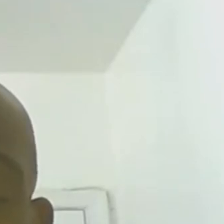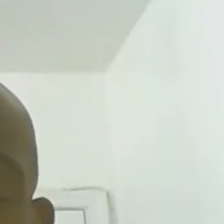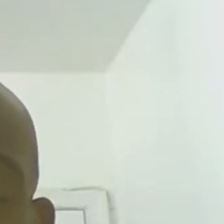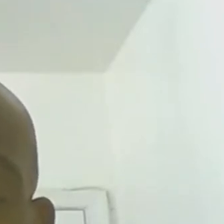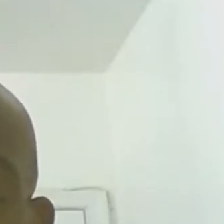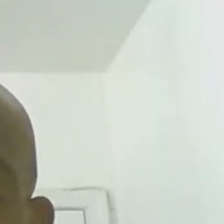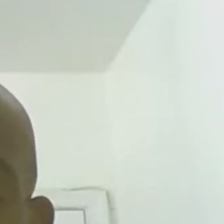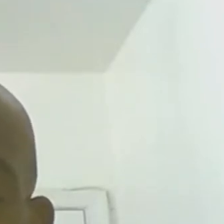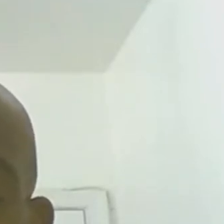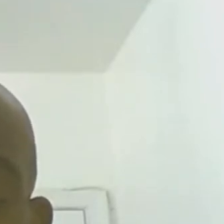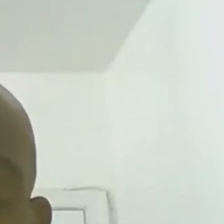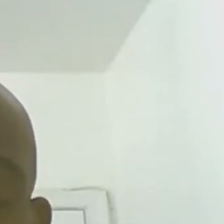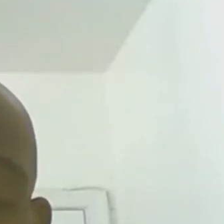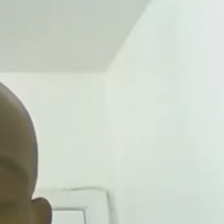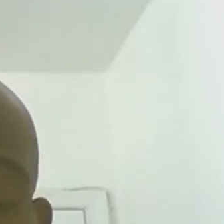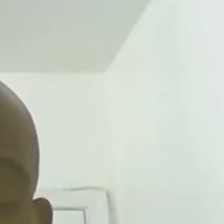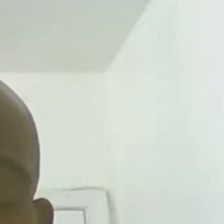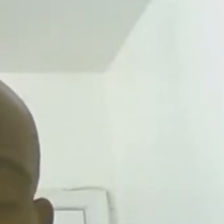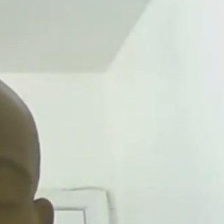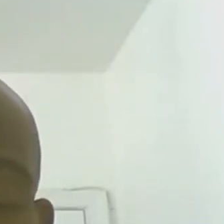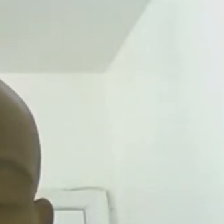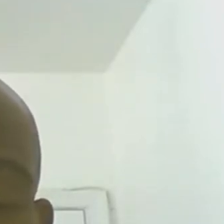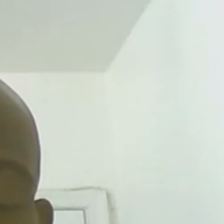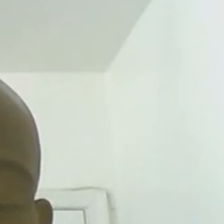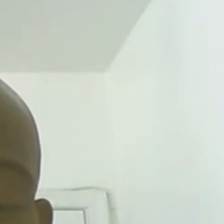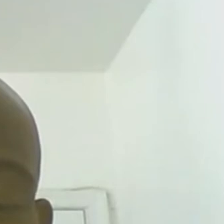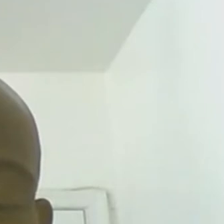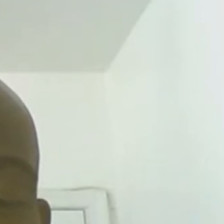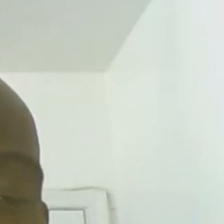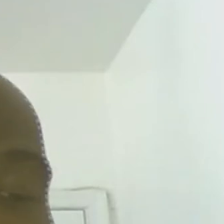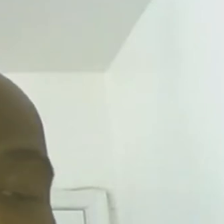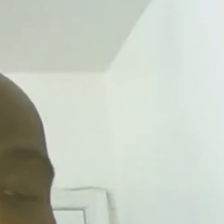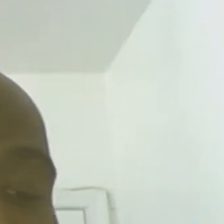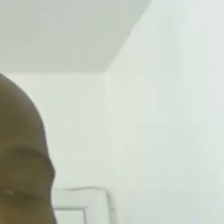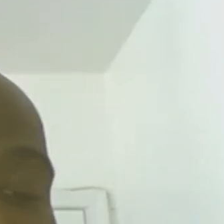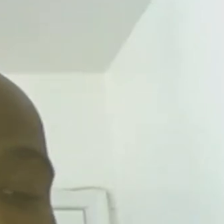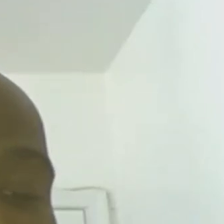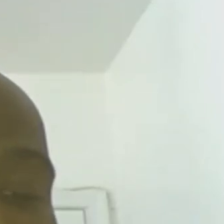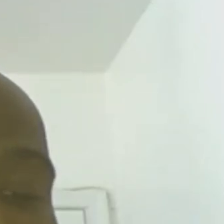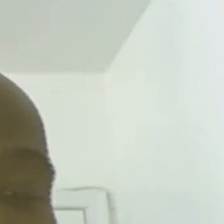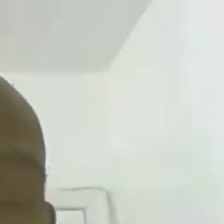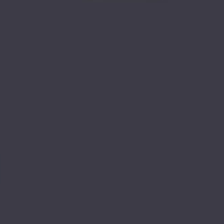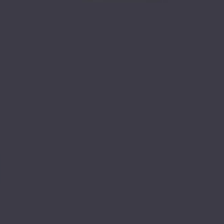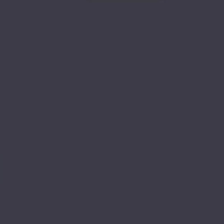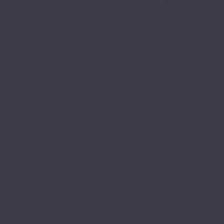Any others, please put yourself on mute so we can go into the public meeting.